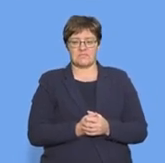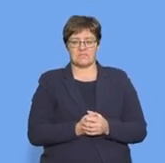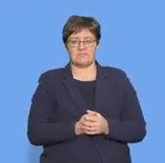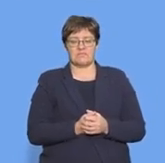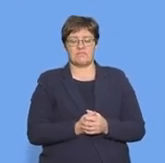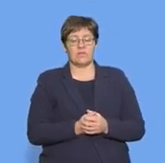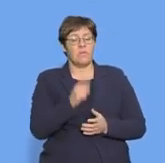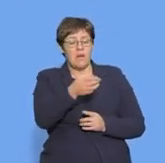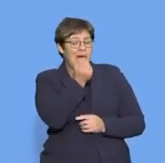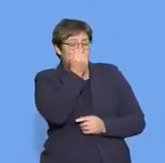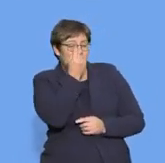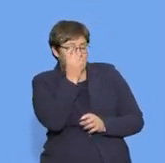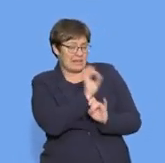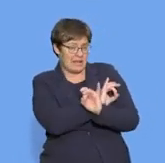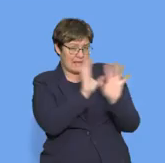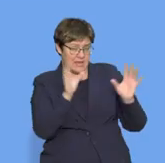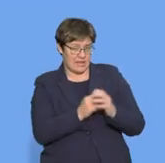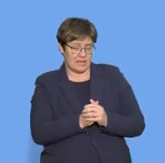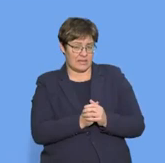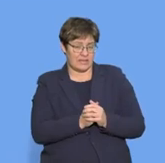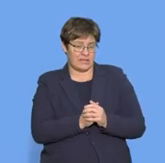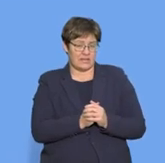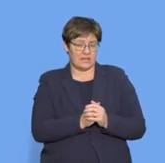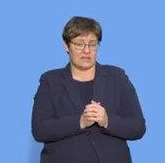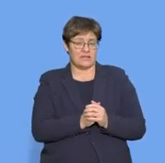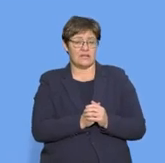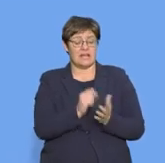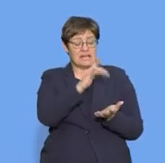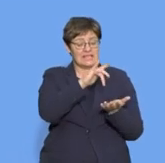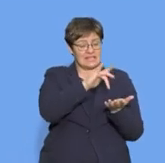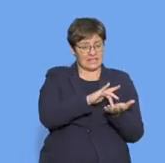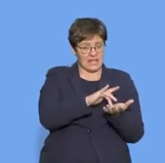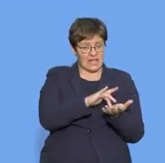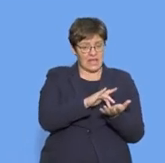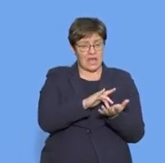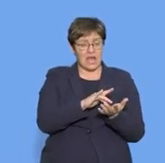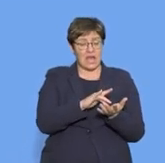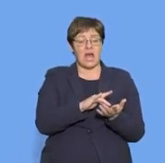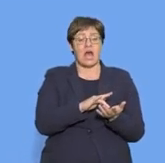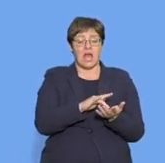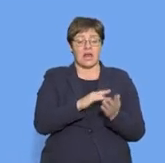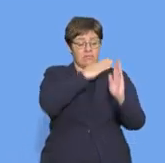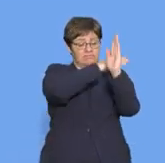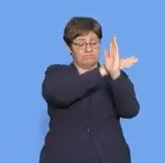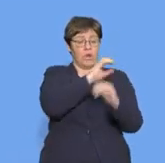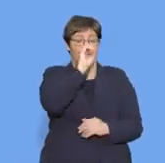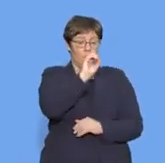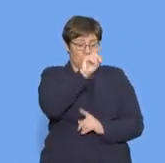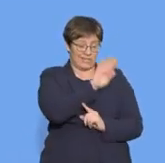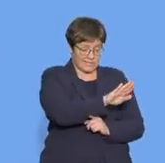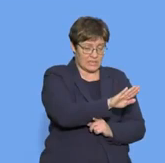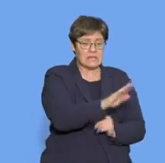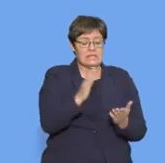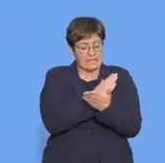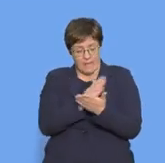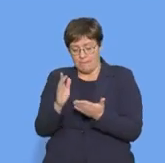circle. Now, please understand this. There's a time where the center is at the origin. There's certain things that you need to